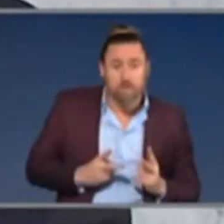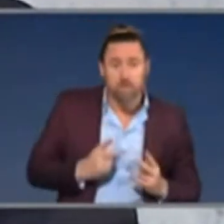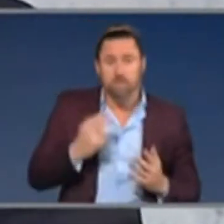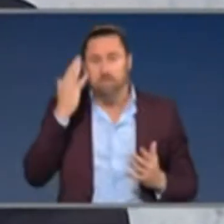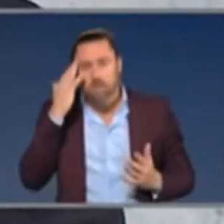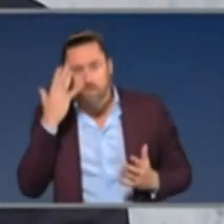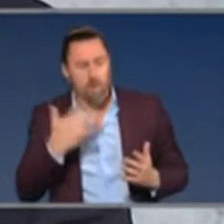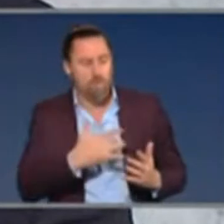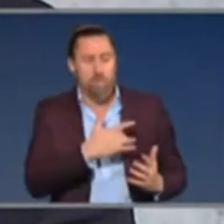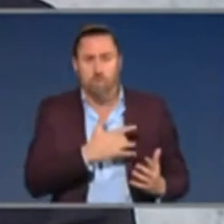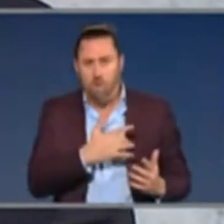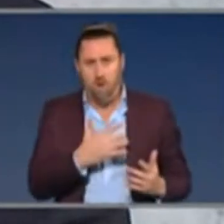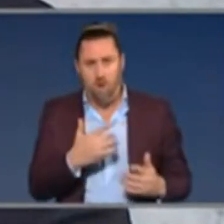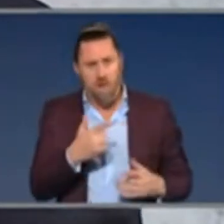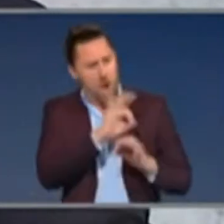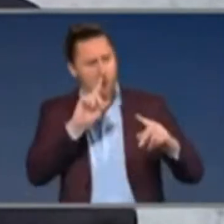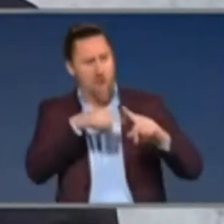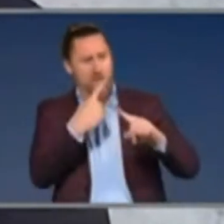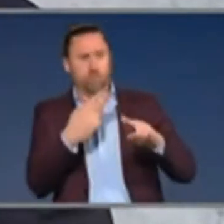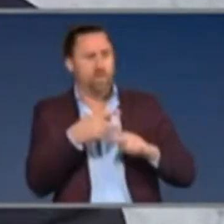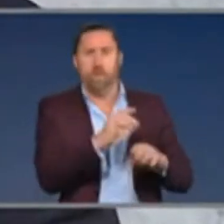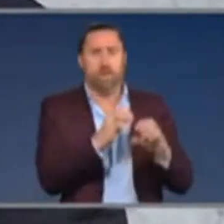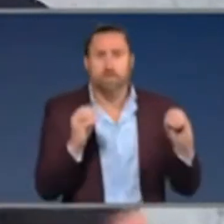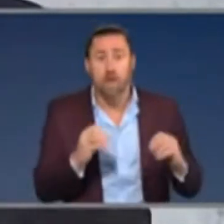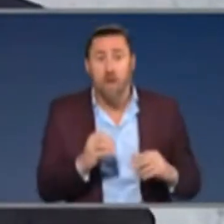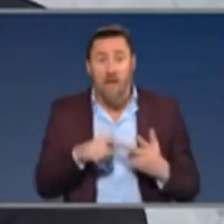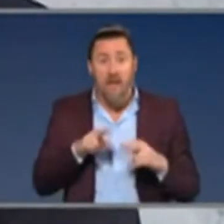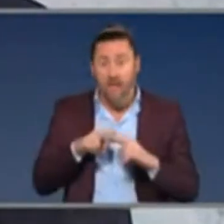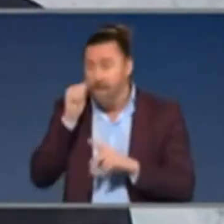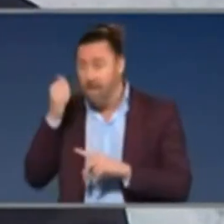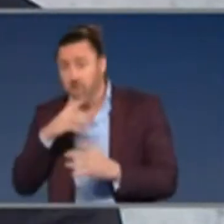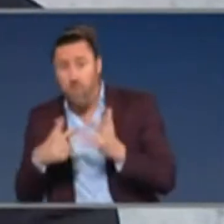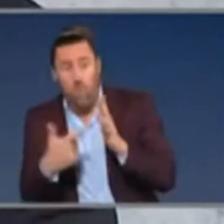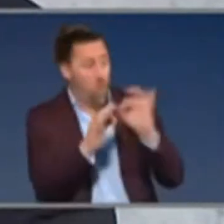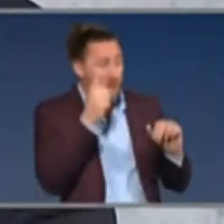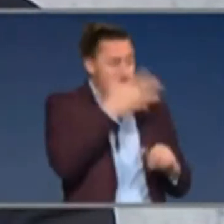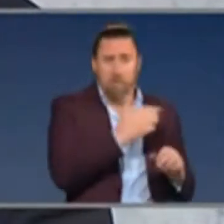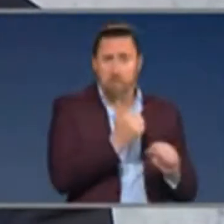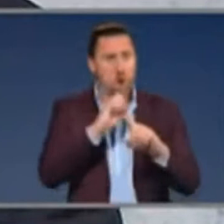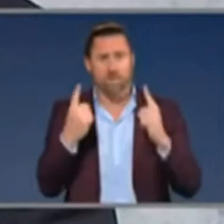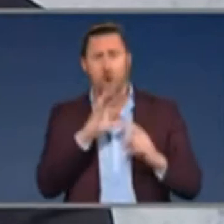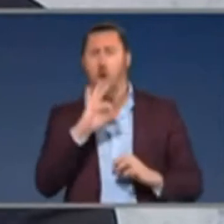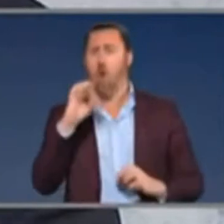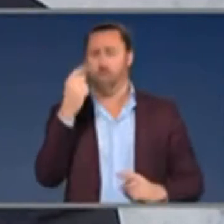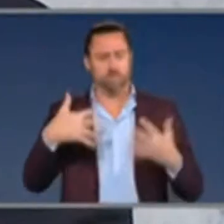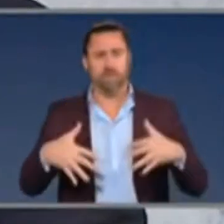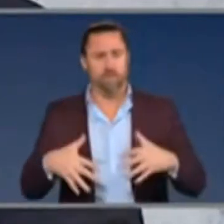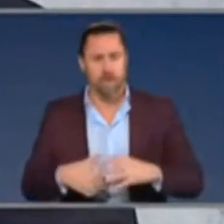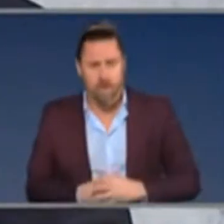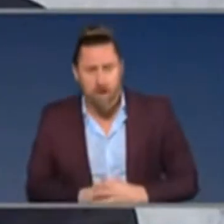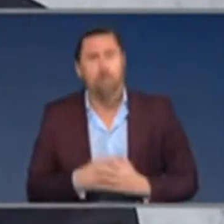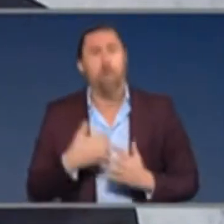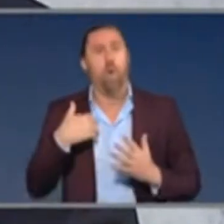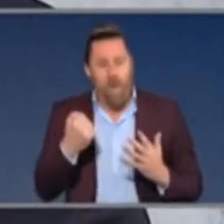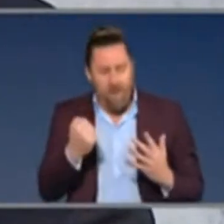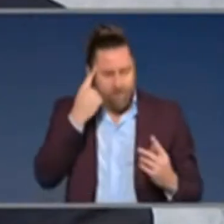which is deplorable, whether it is in Indigenous communities or non-Indigenous communities, as we know, and there are separate plans to deal with